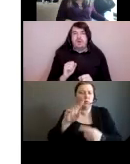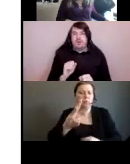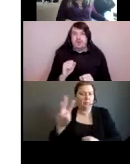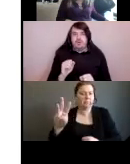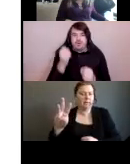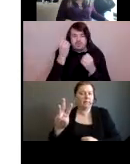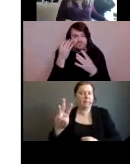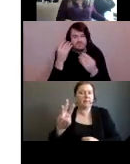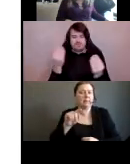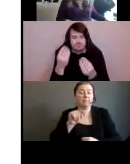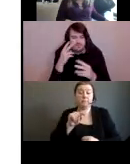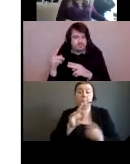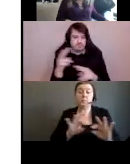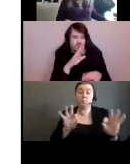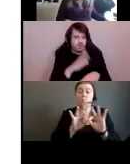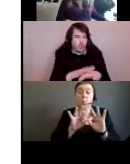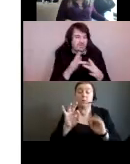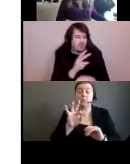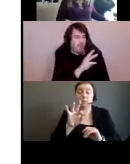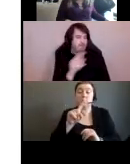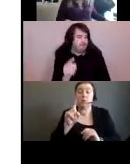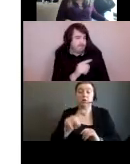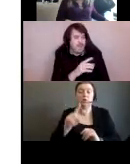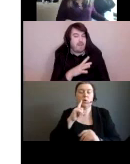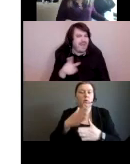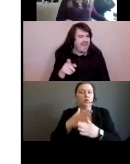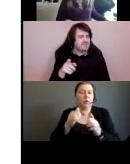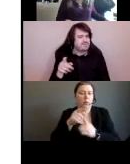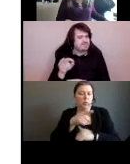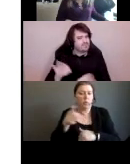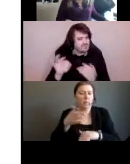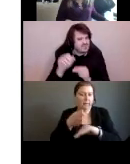That is an important detail to note, and we'll share that with you guys afterwards.